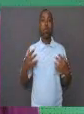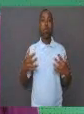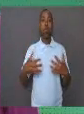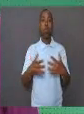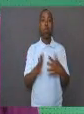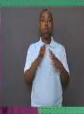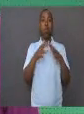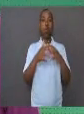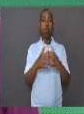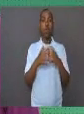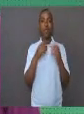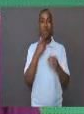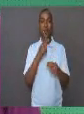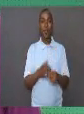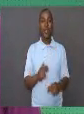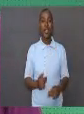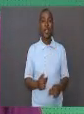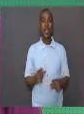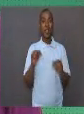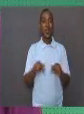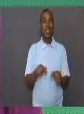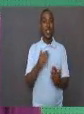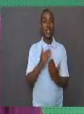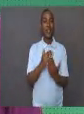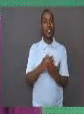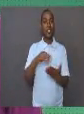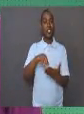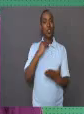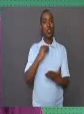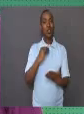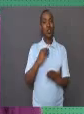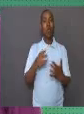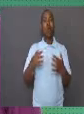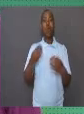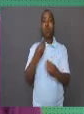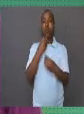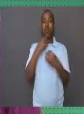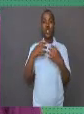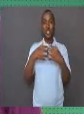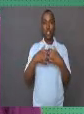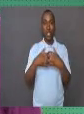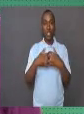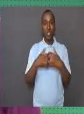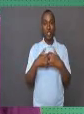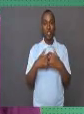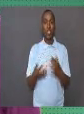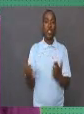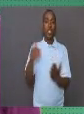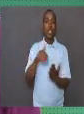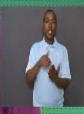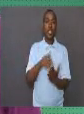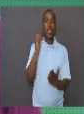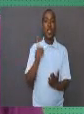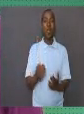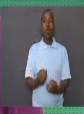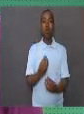In today's lesson, we learned about food chains as well as food